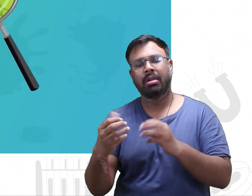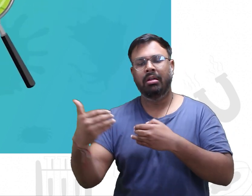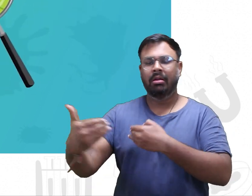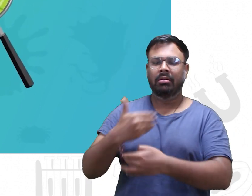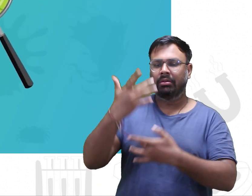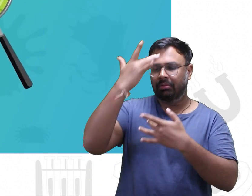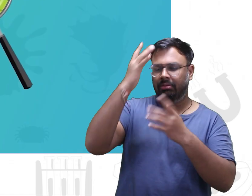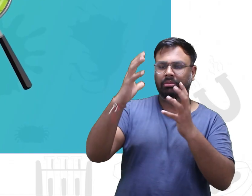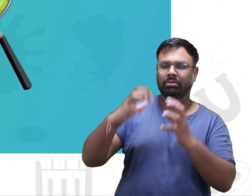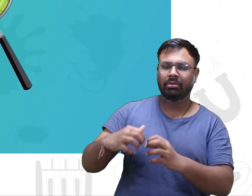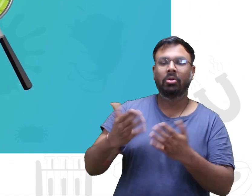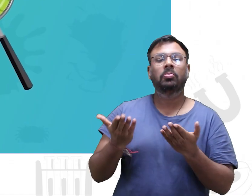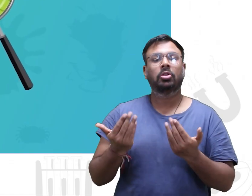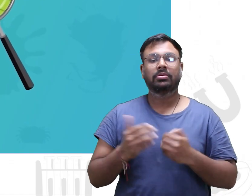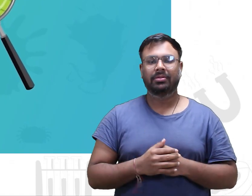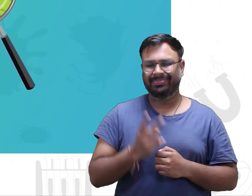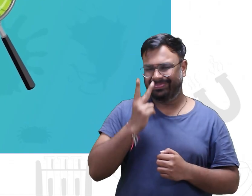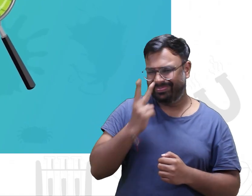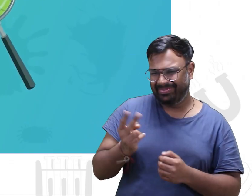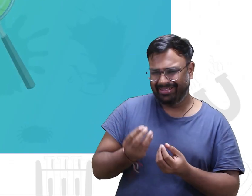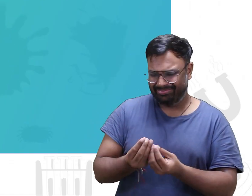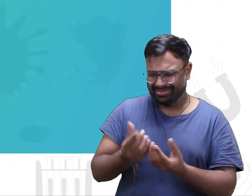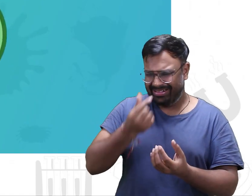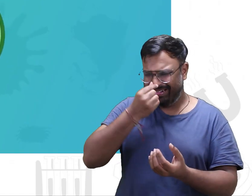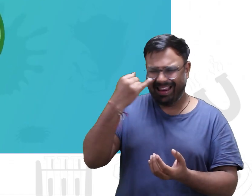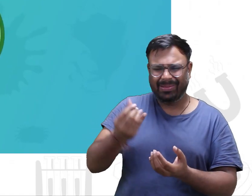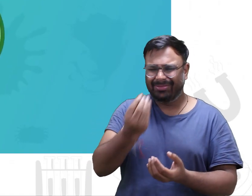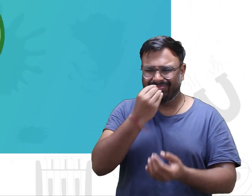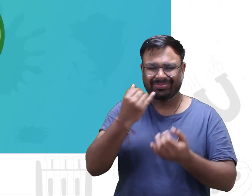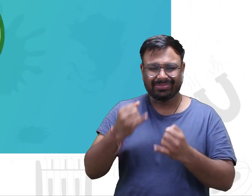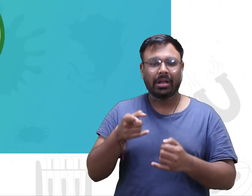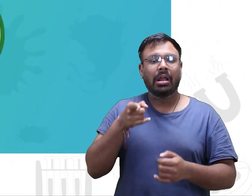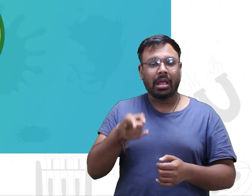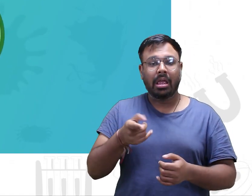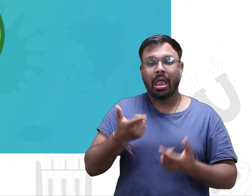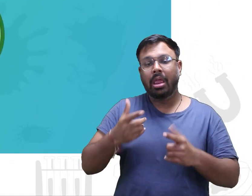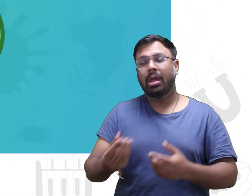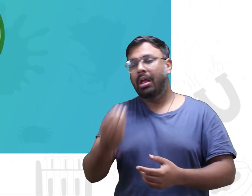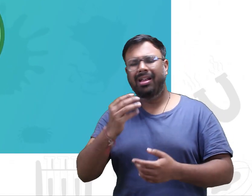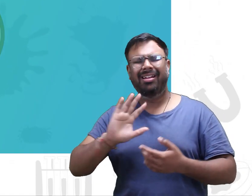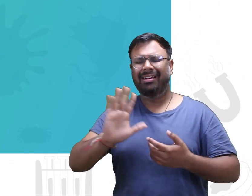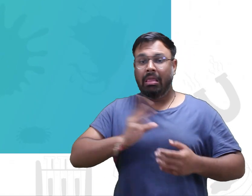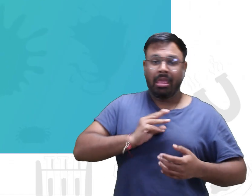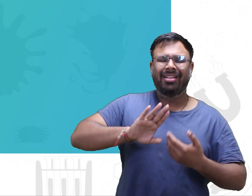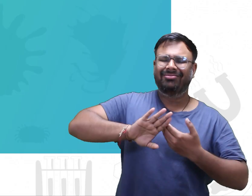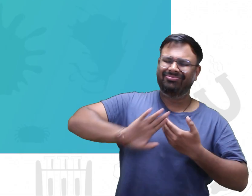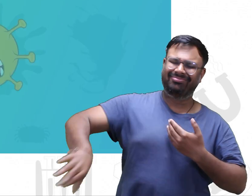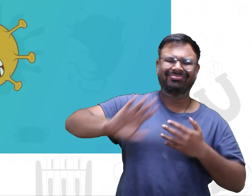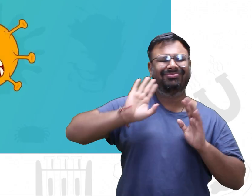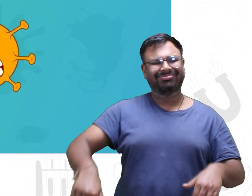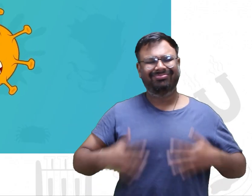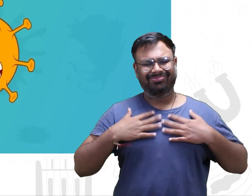Pythium species of fungi could cause diseases in plants, or how fungi and bacteria cause food spoilage.